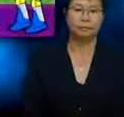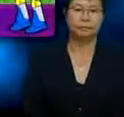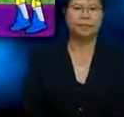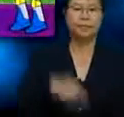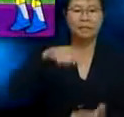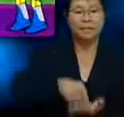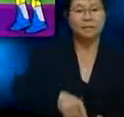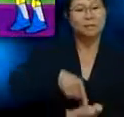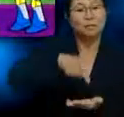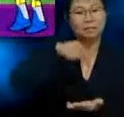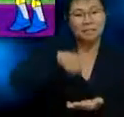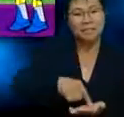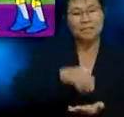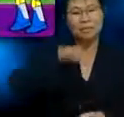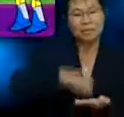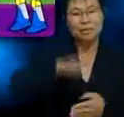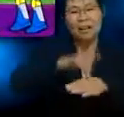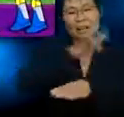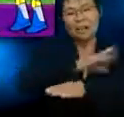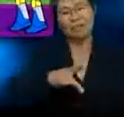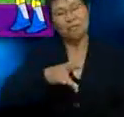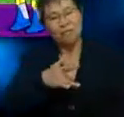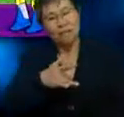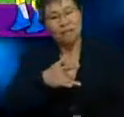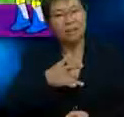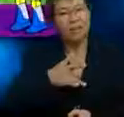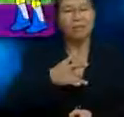This is a spring, touch and feel it.